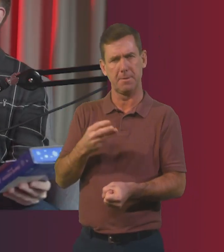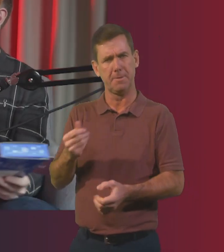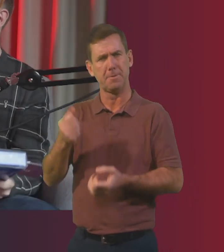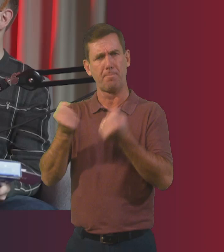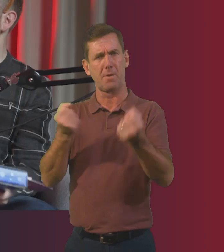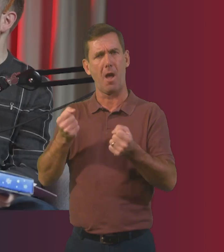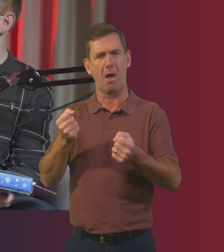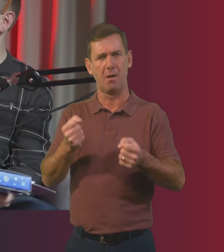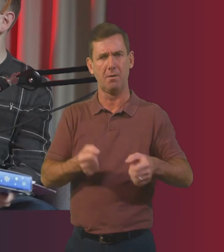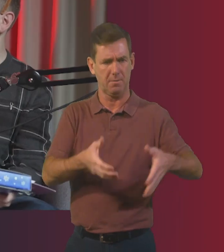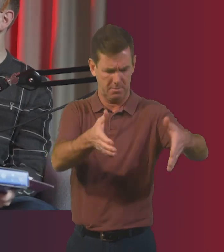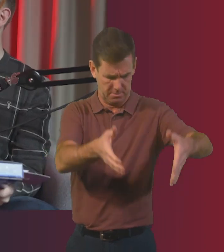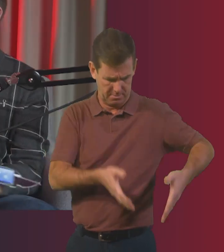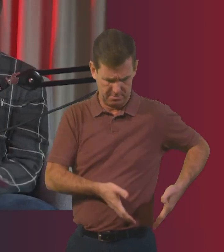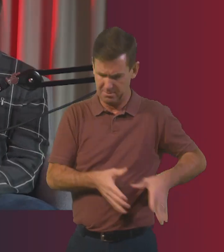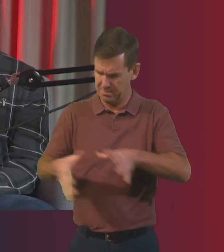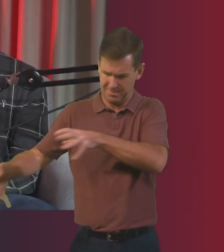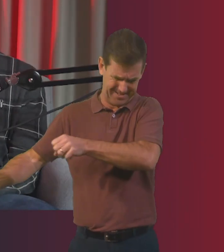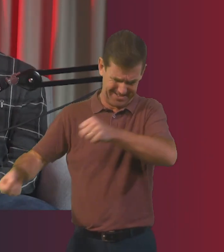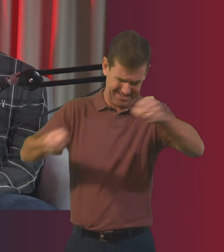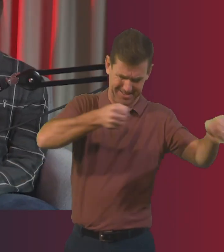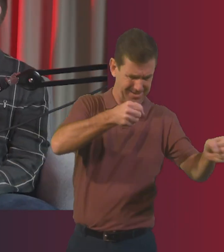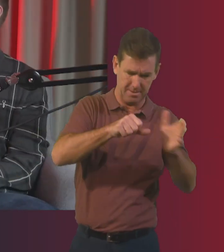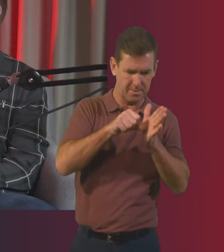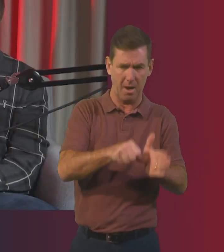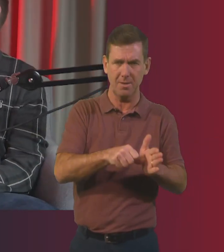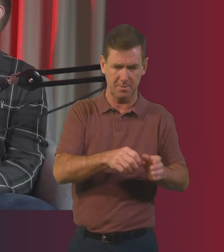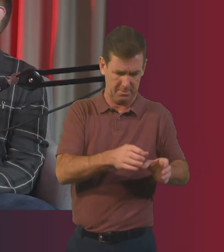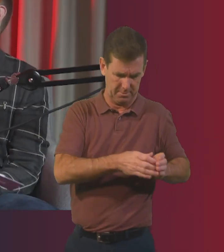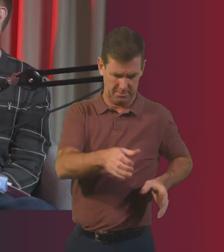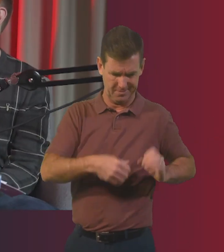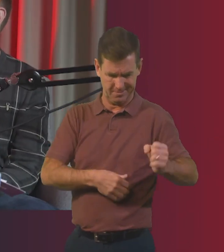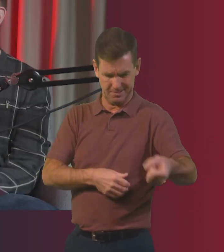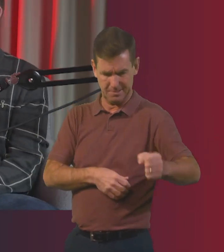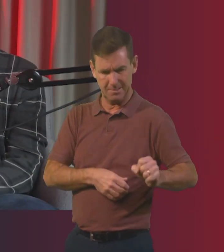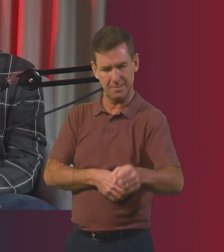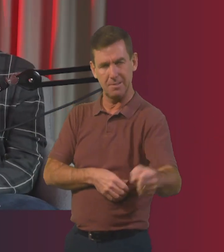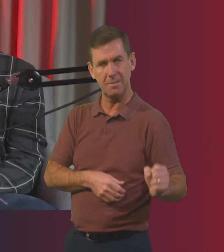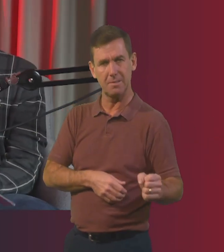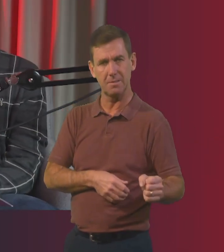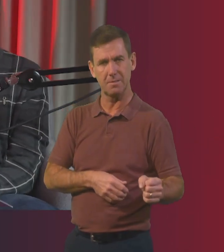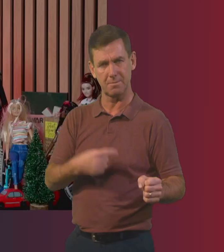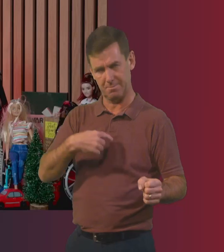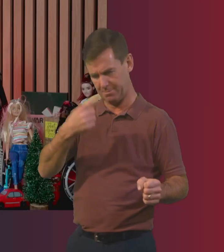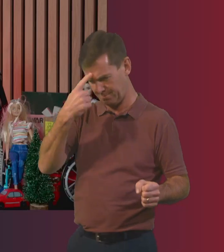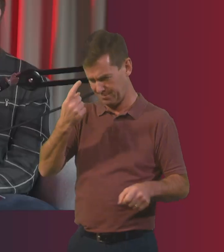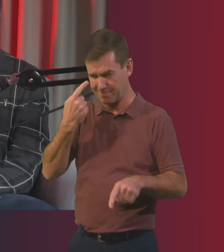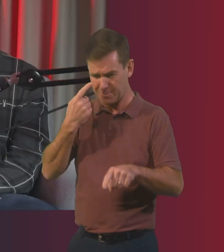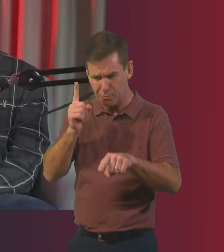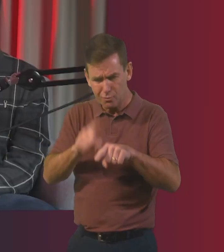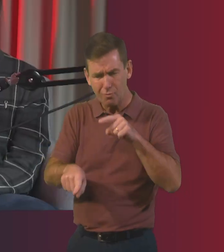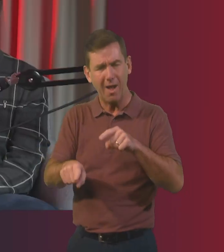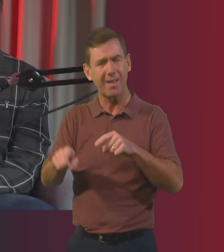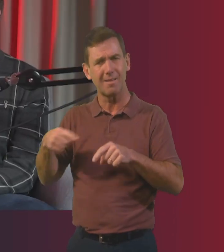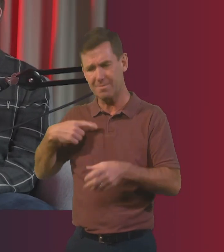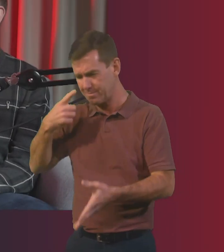center console that's going to make that really difficult. So, again, if that's something you do, take it with you. Try it. Yep. That's